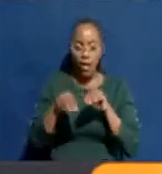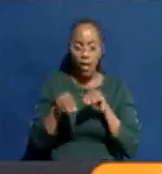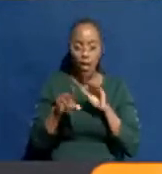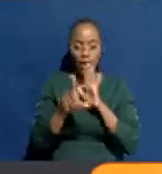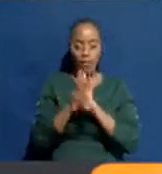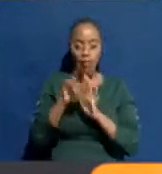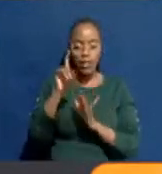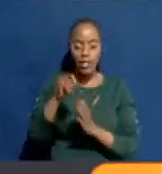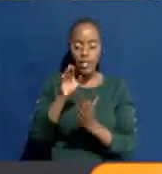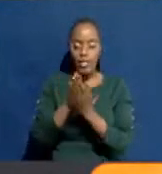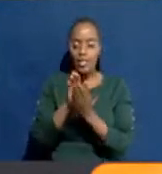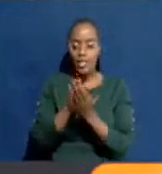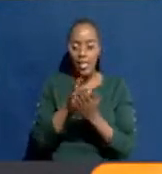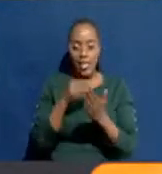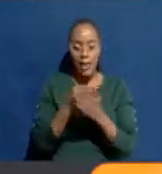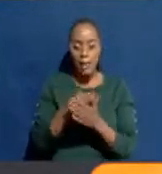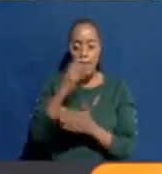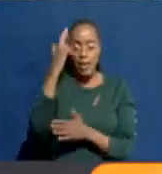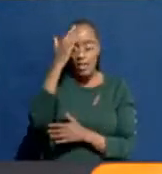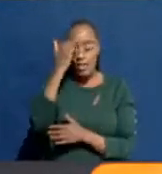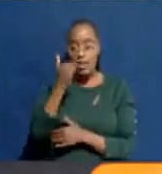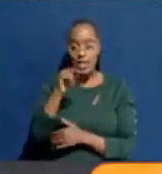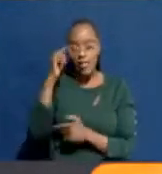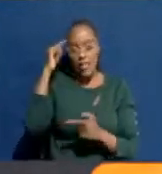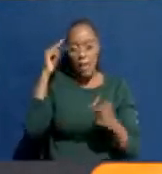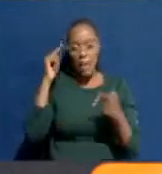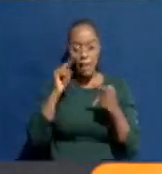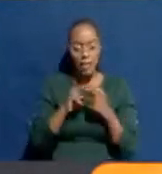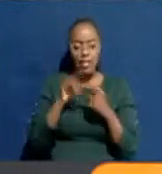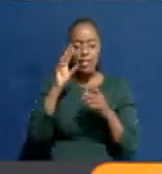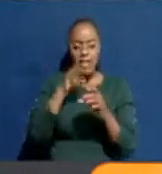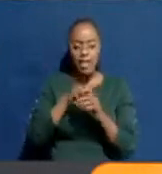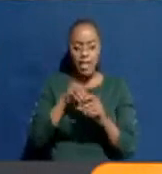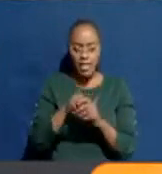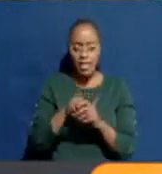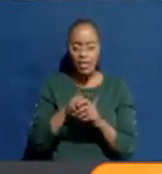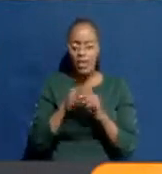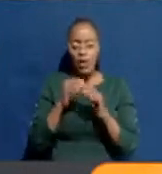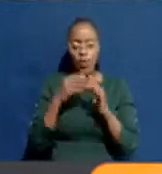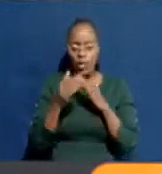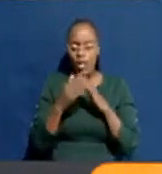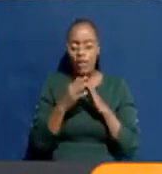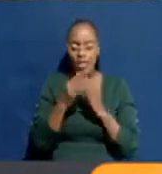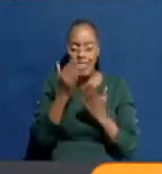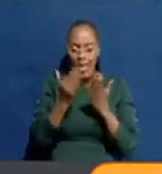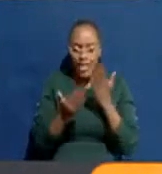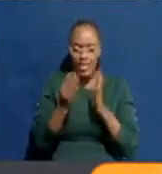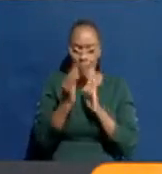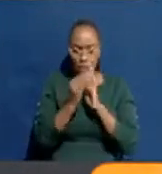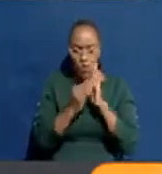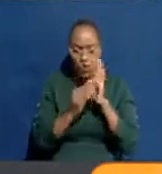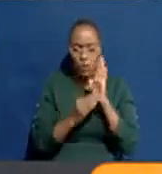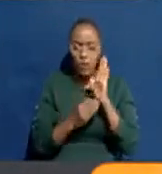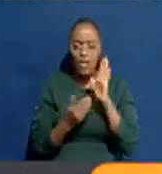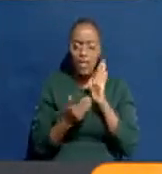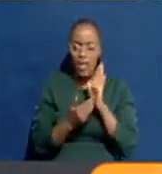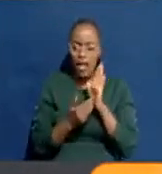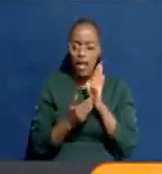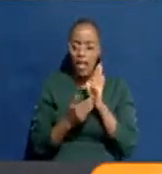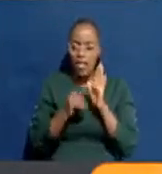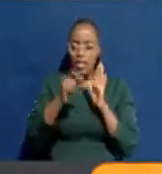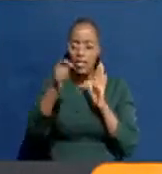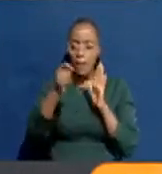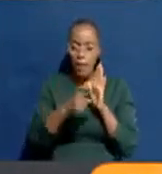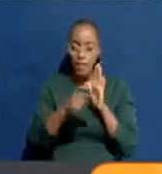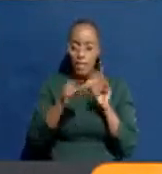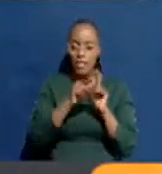have to park the money. The reason why it is not purposely in the estimates is because, you know, This month is